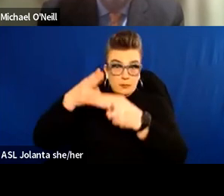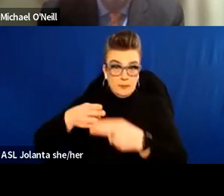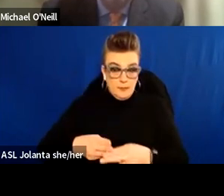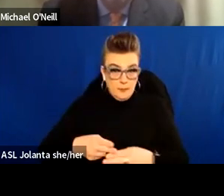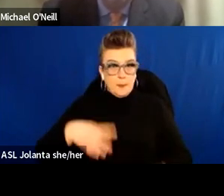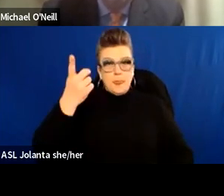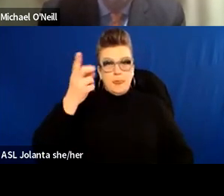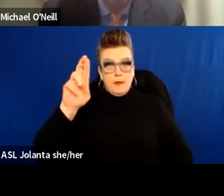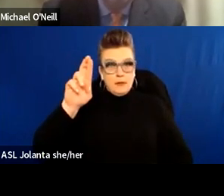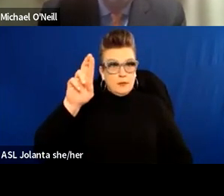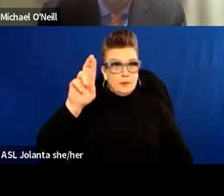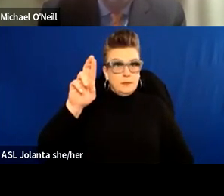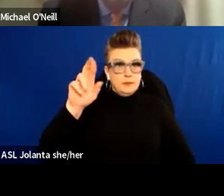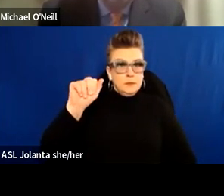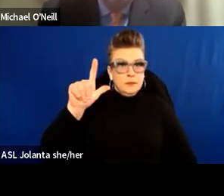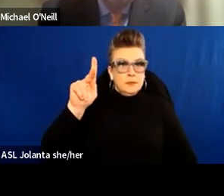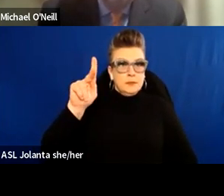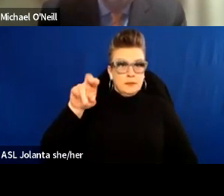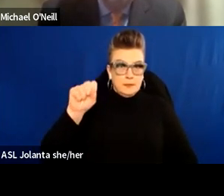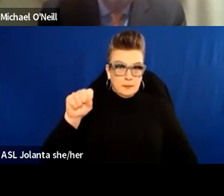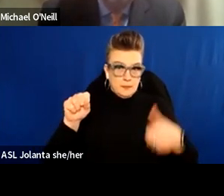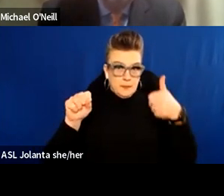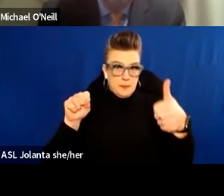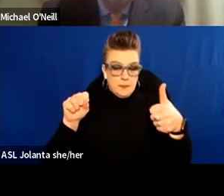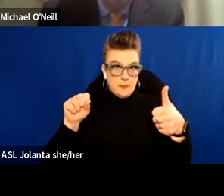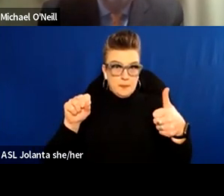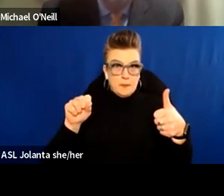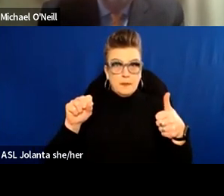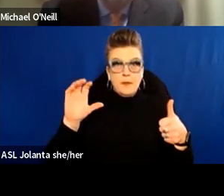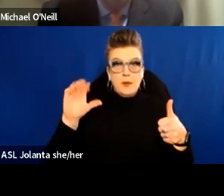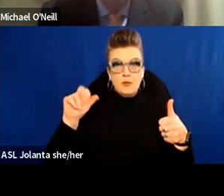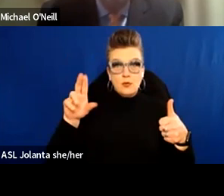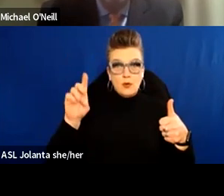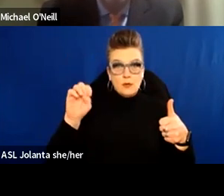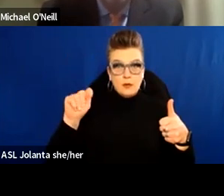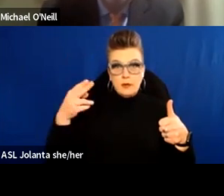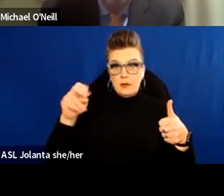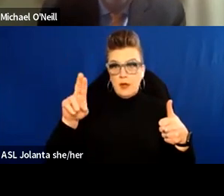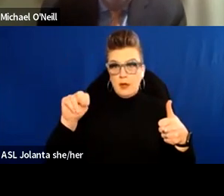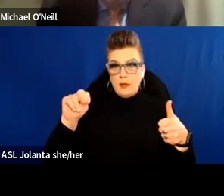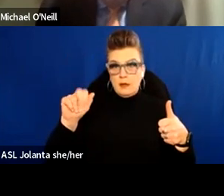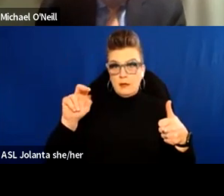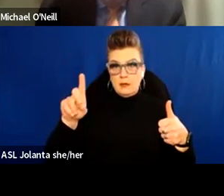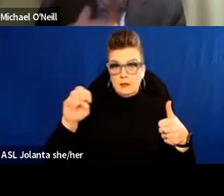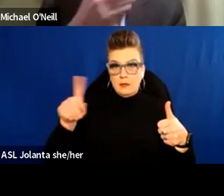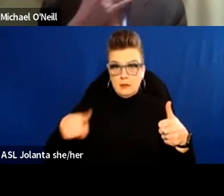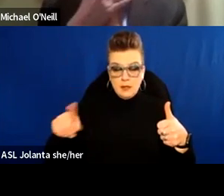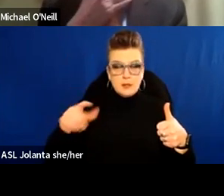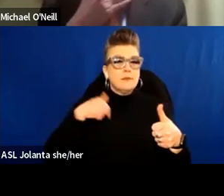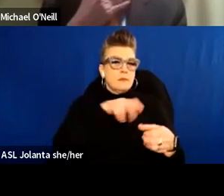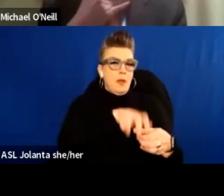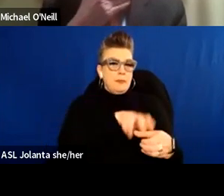alkins yes mr carded hernandez i'm gonna abstain